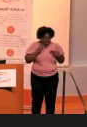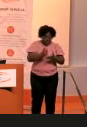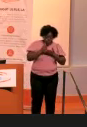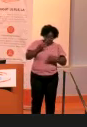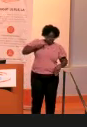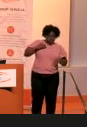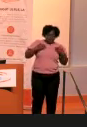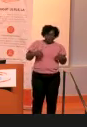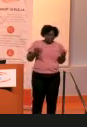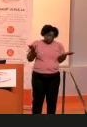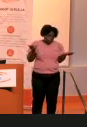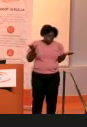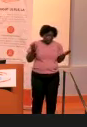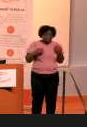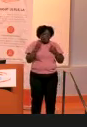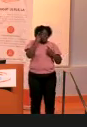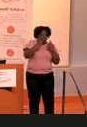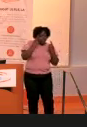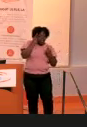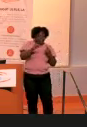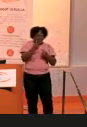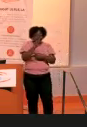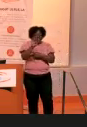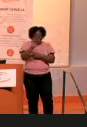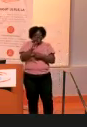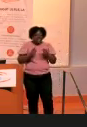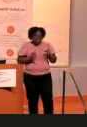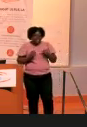Okay. And if we're thinking about the gut microbiome,